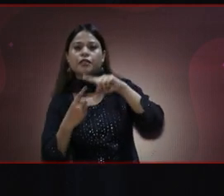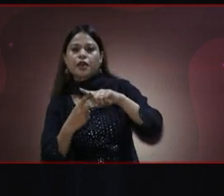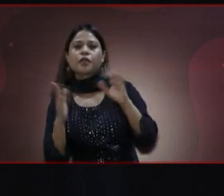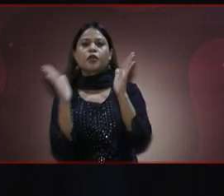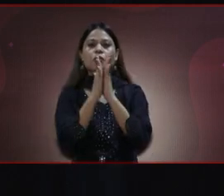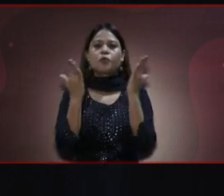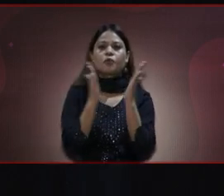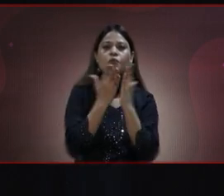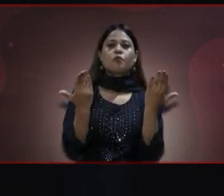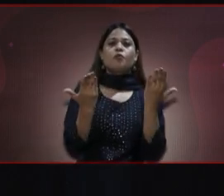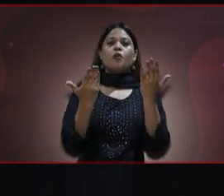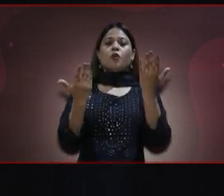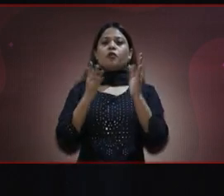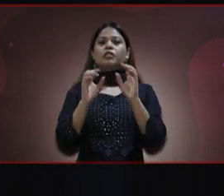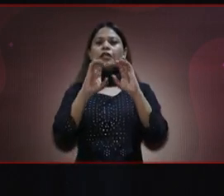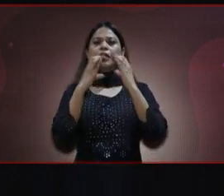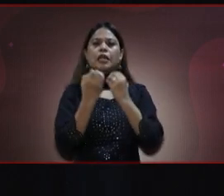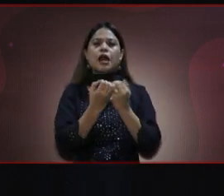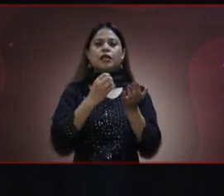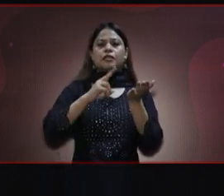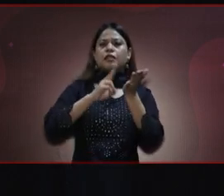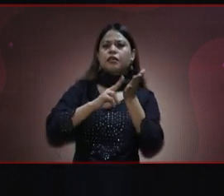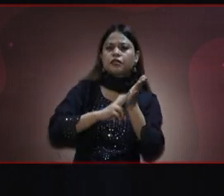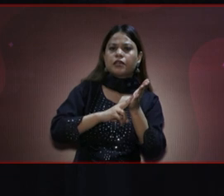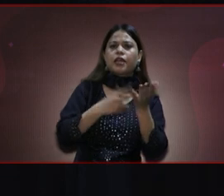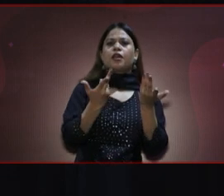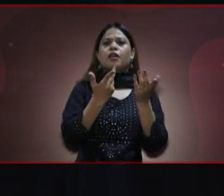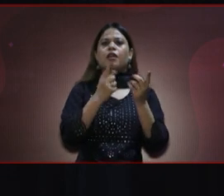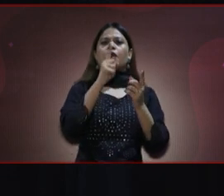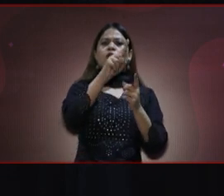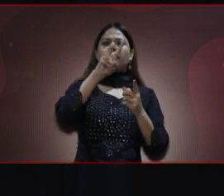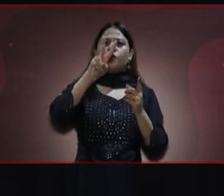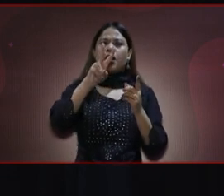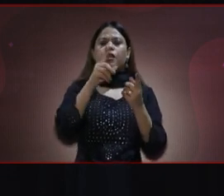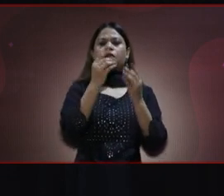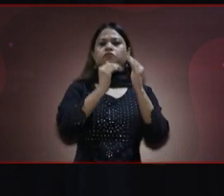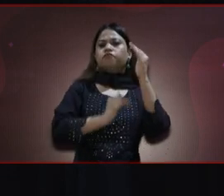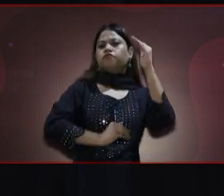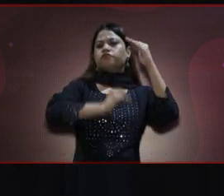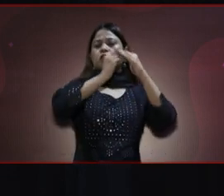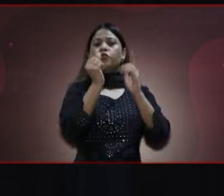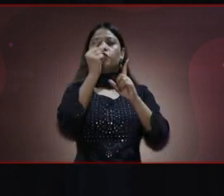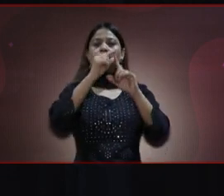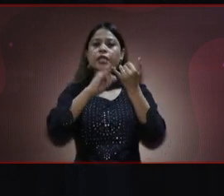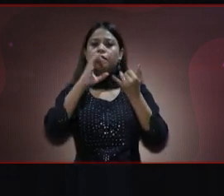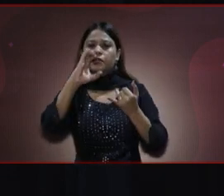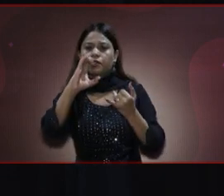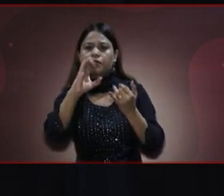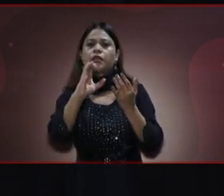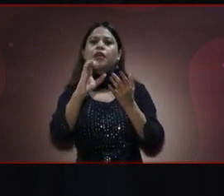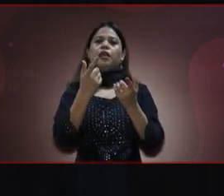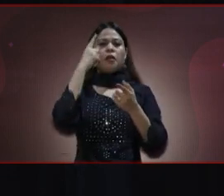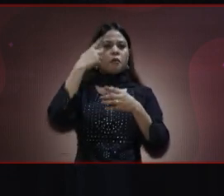textbooks, from kindergarten to class 12, along with an extensive range of UPSC preparation material, will